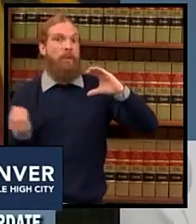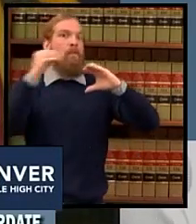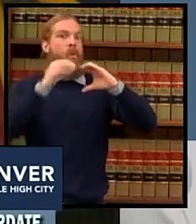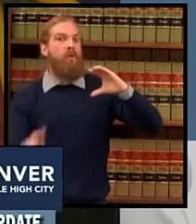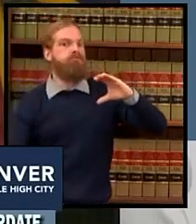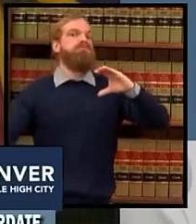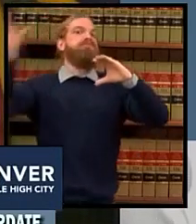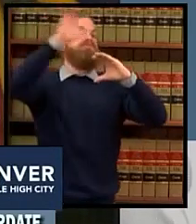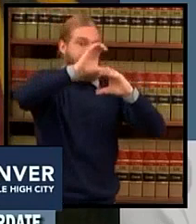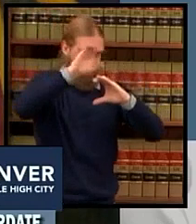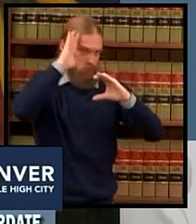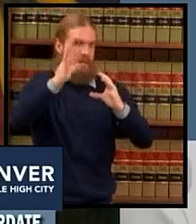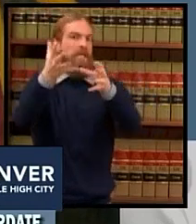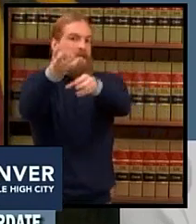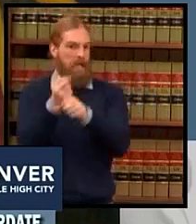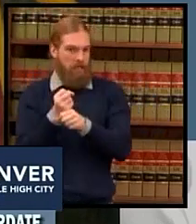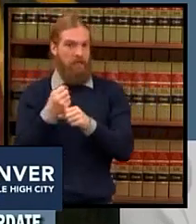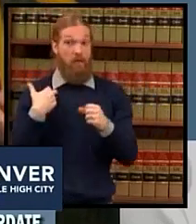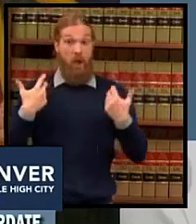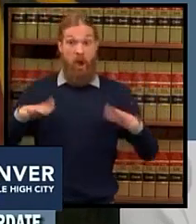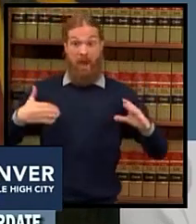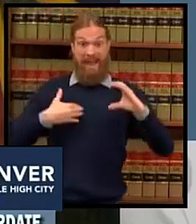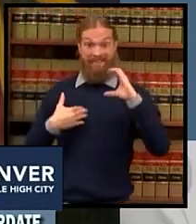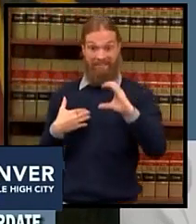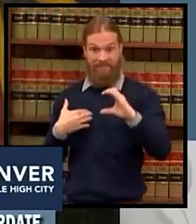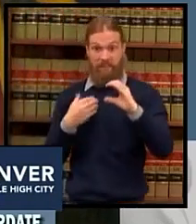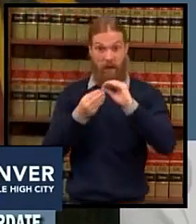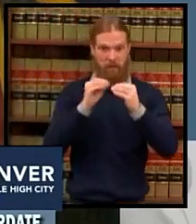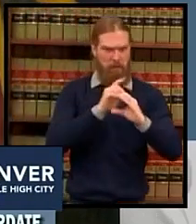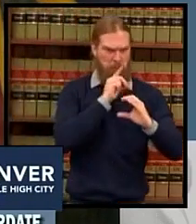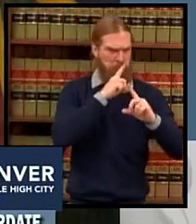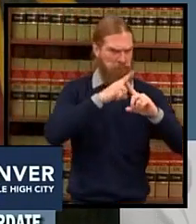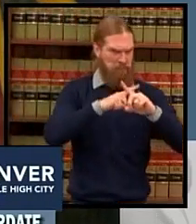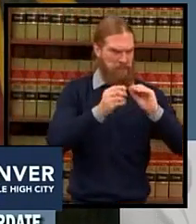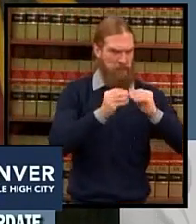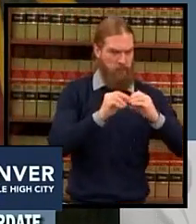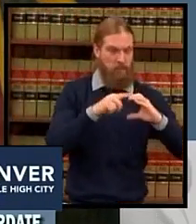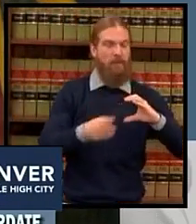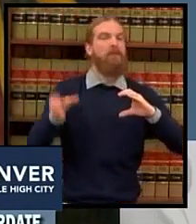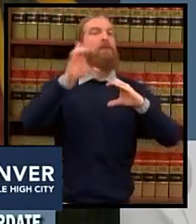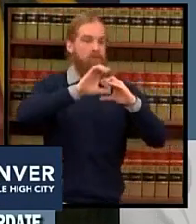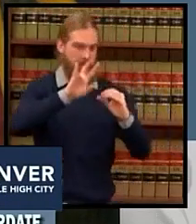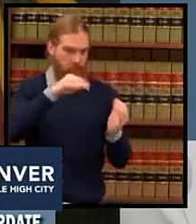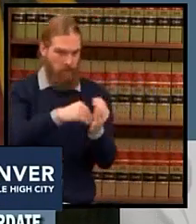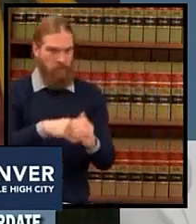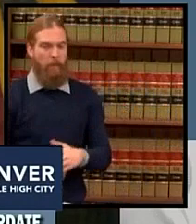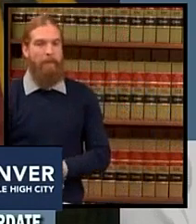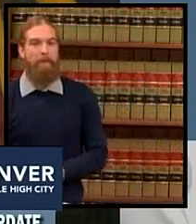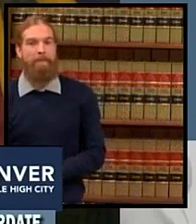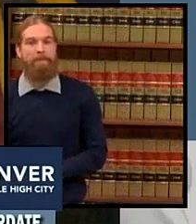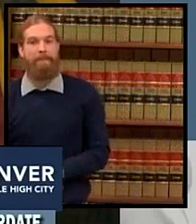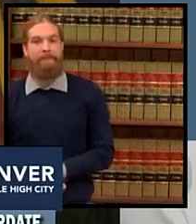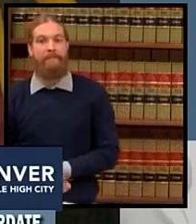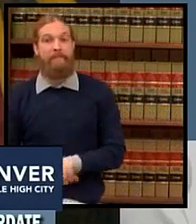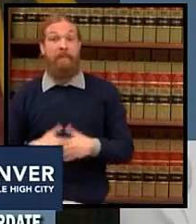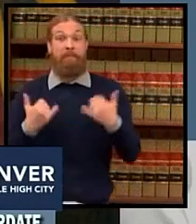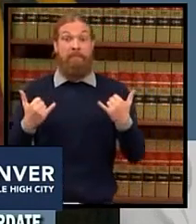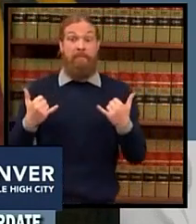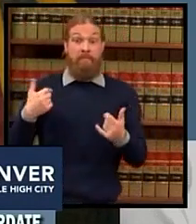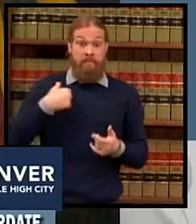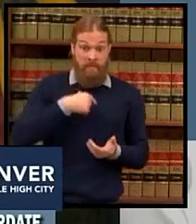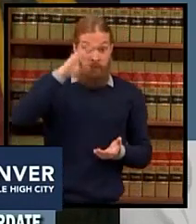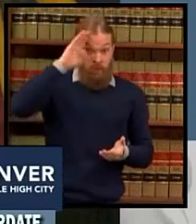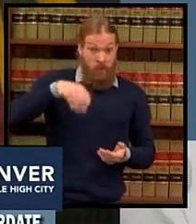receive. And so that will be helpful. We're also optimistic because we may have another, as you know, Johnson & Johnson has